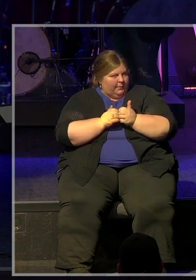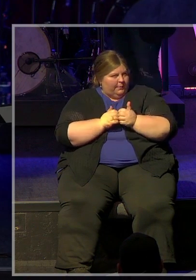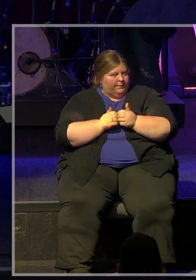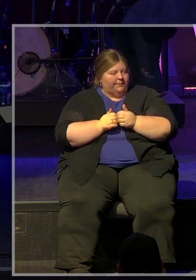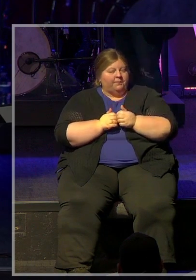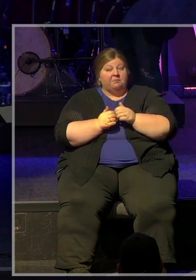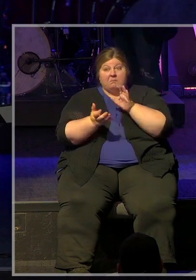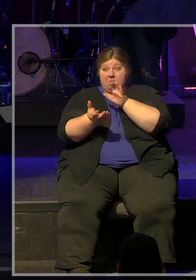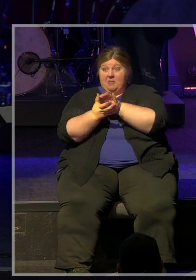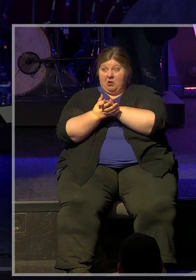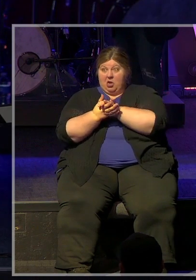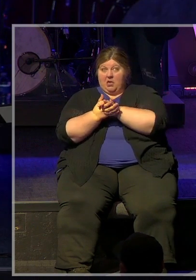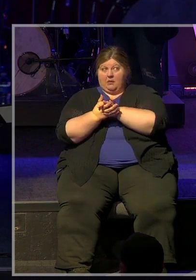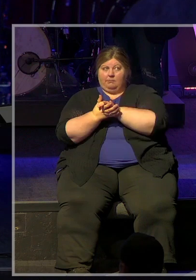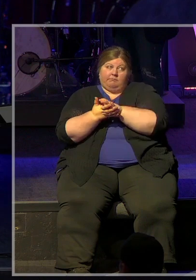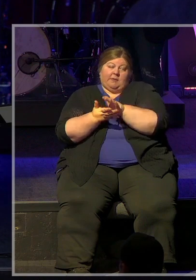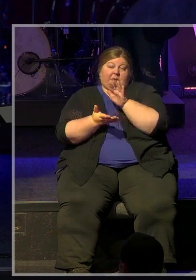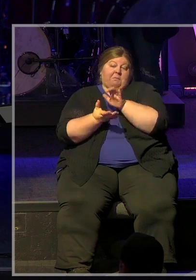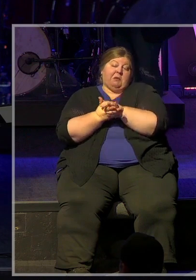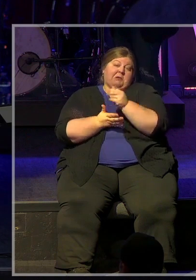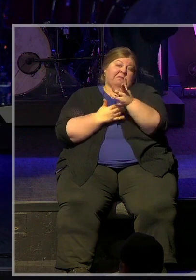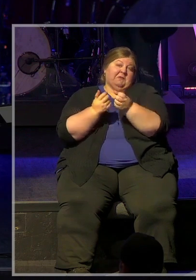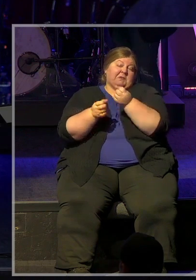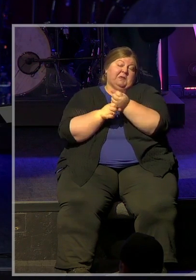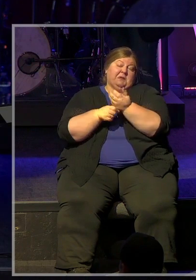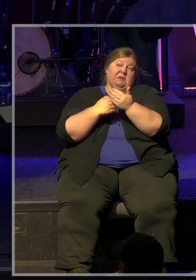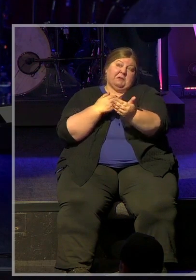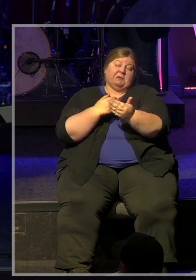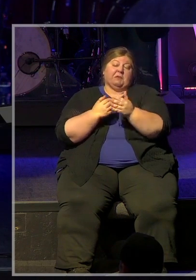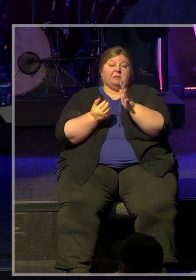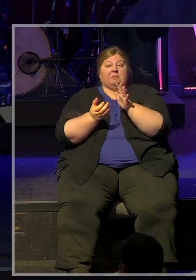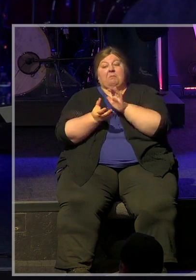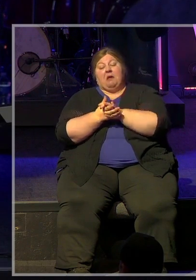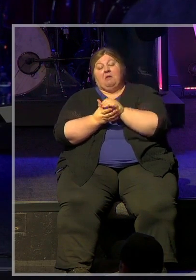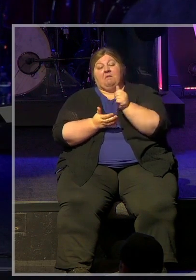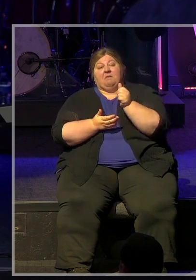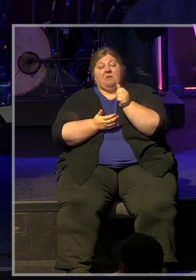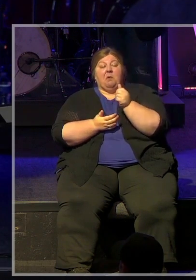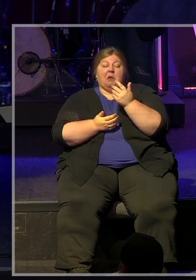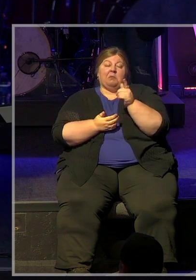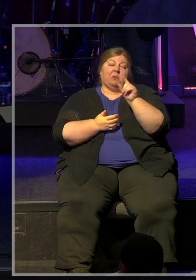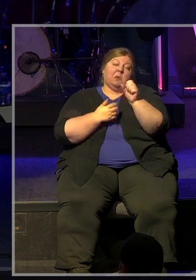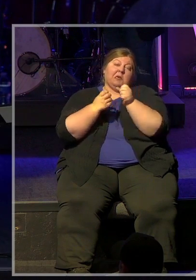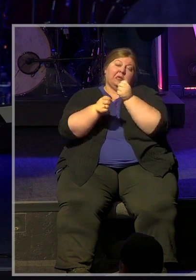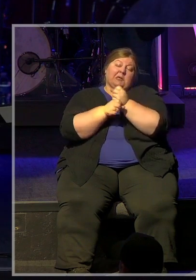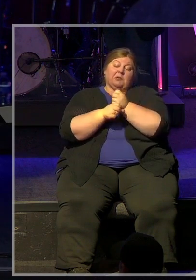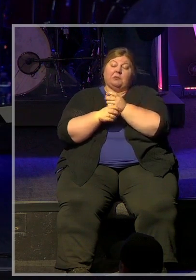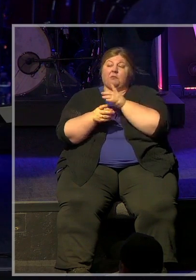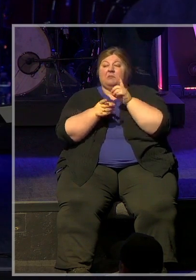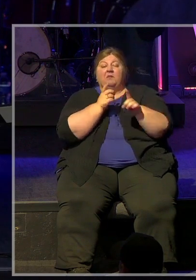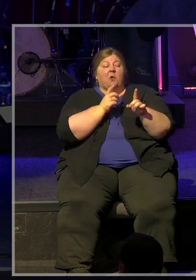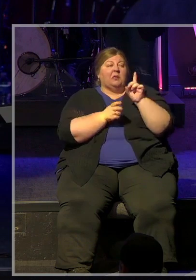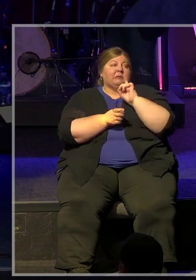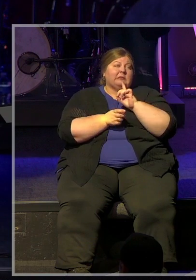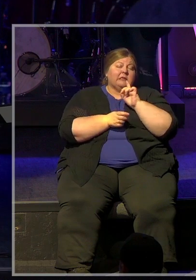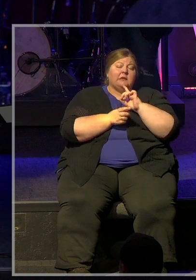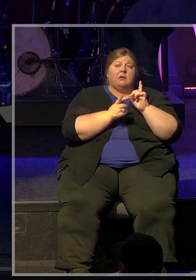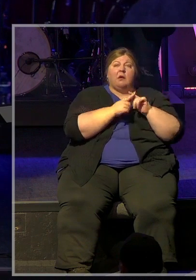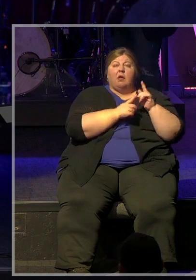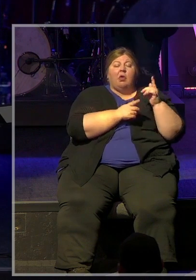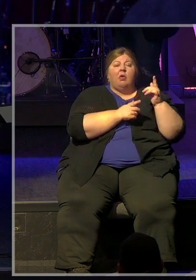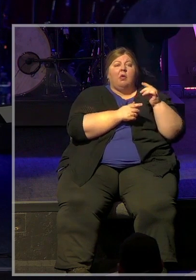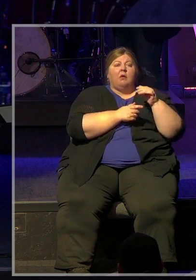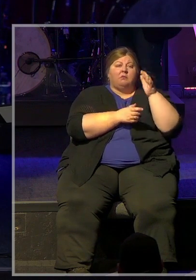If you're married and you've been married for a couple years, married for a couple decades, divorced, single, widowed, how can